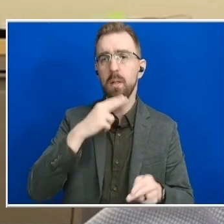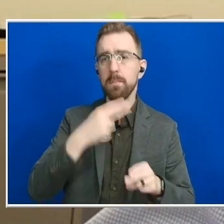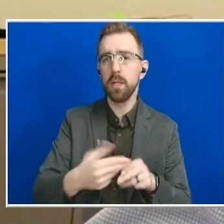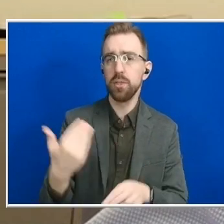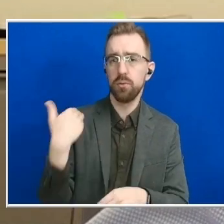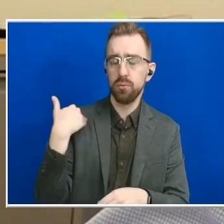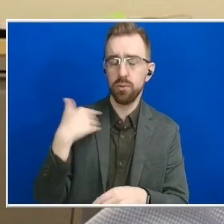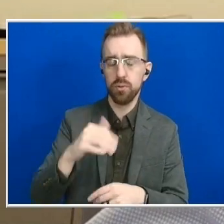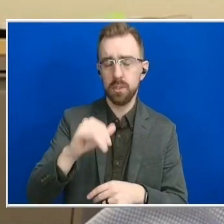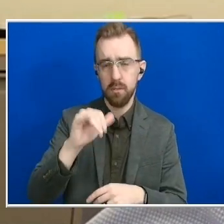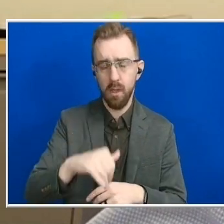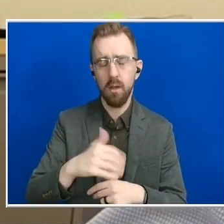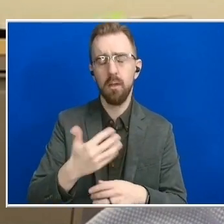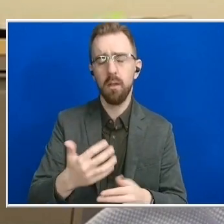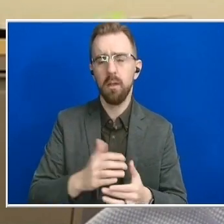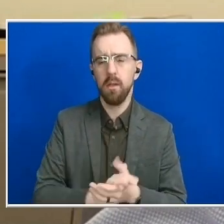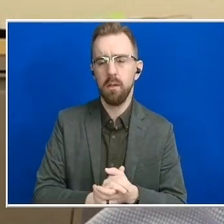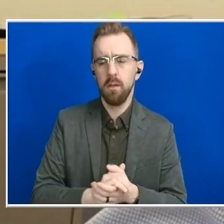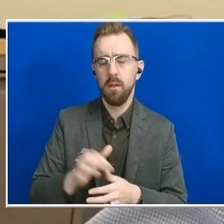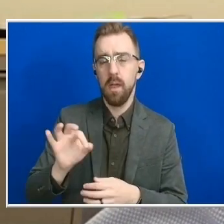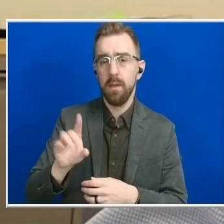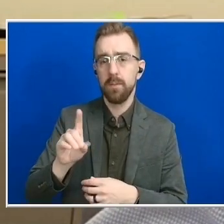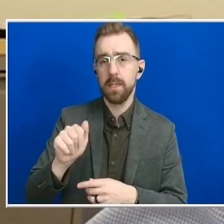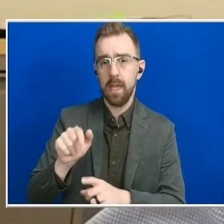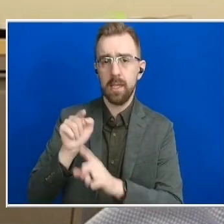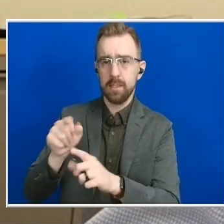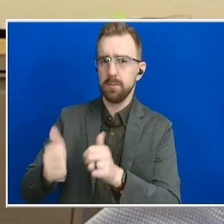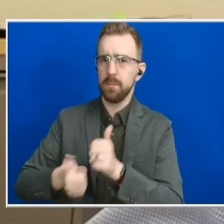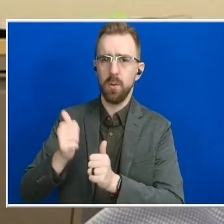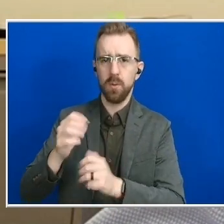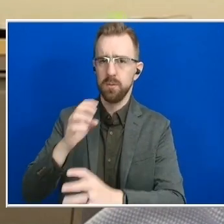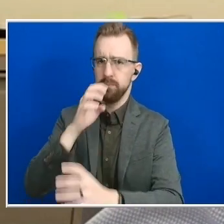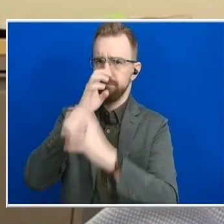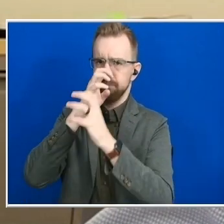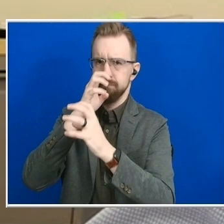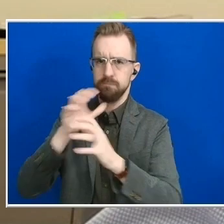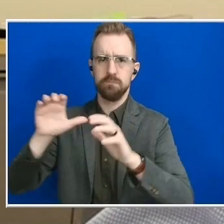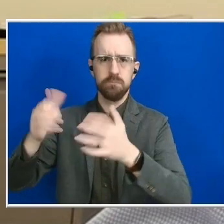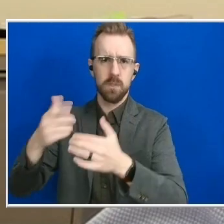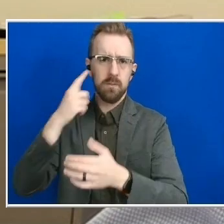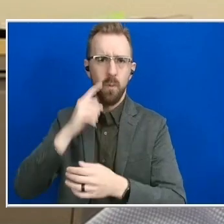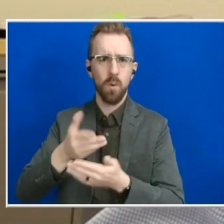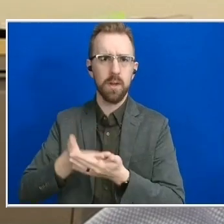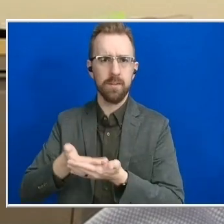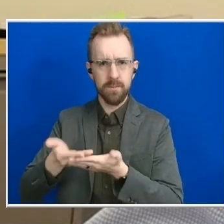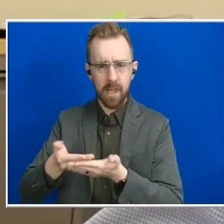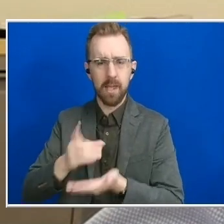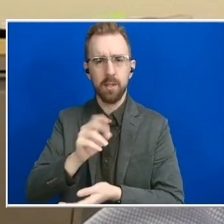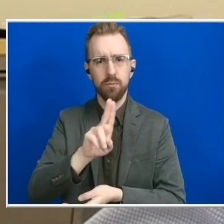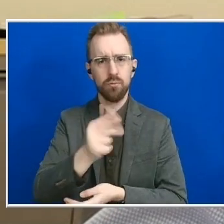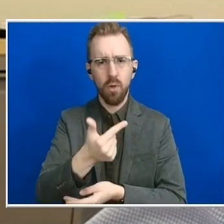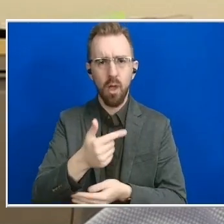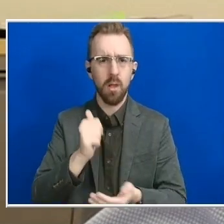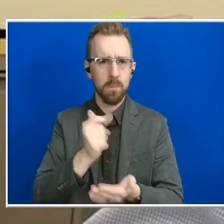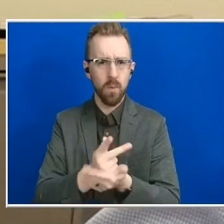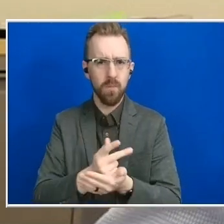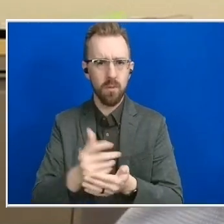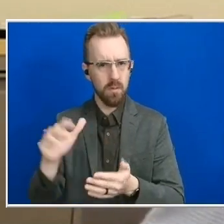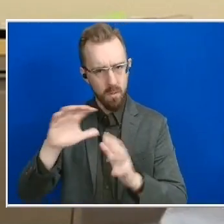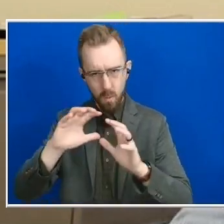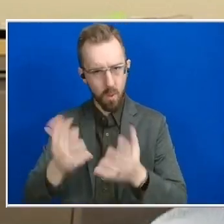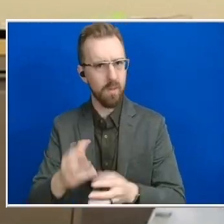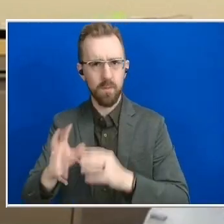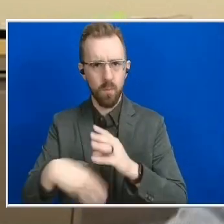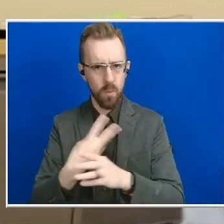that the FDA is the most rigorous body for device and drug approval in the world. And so